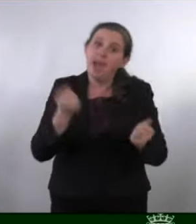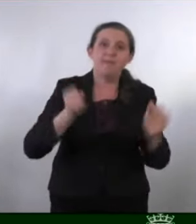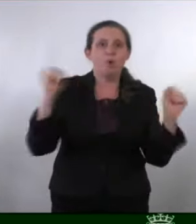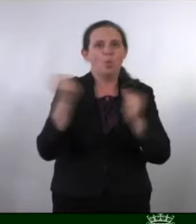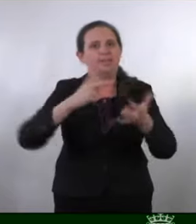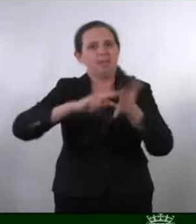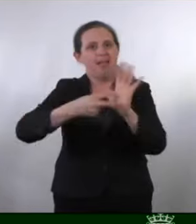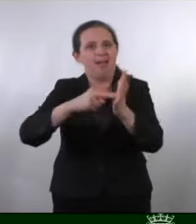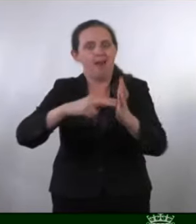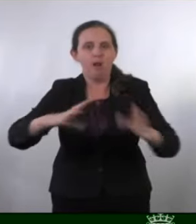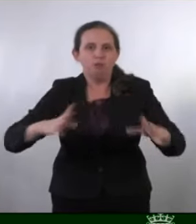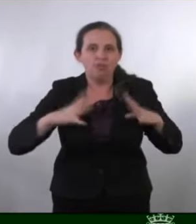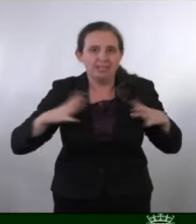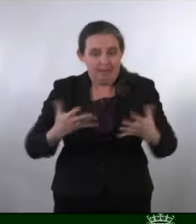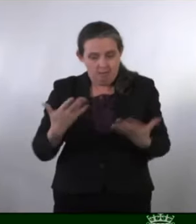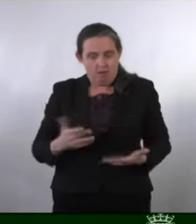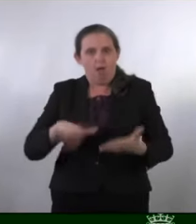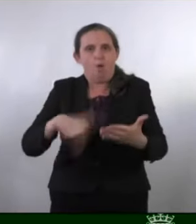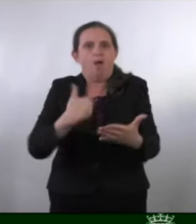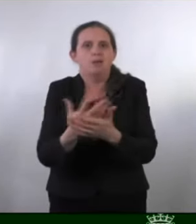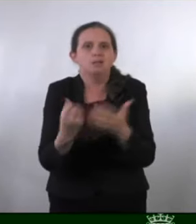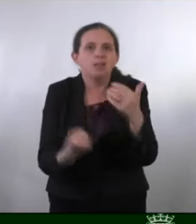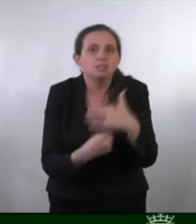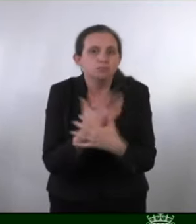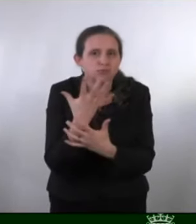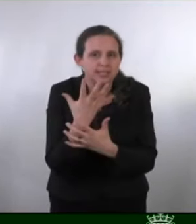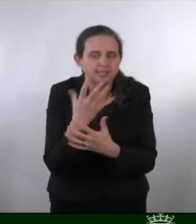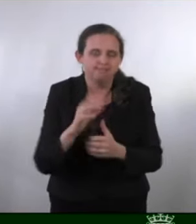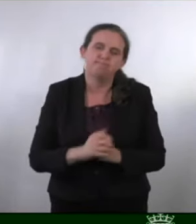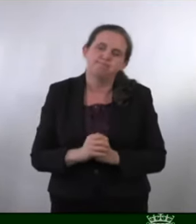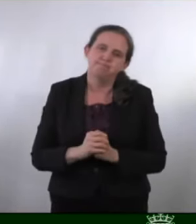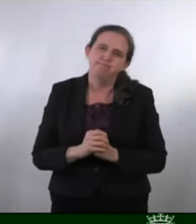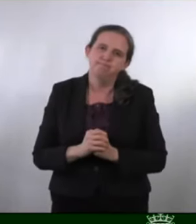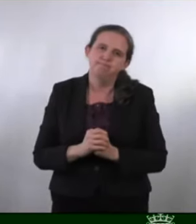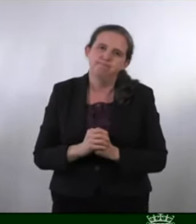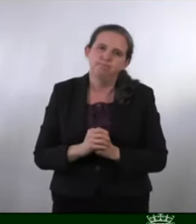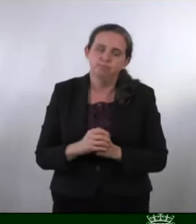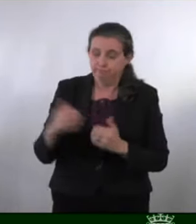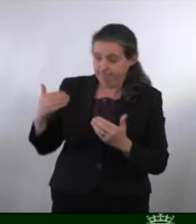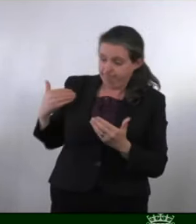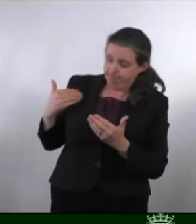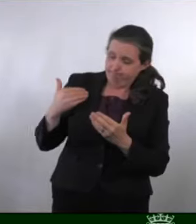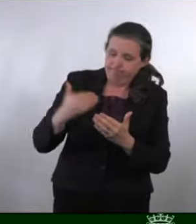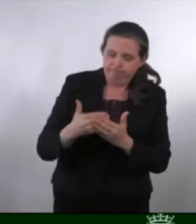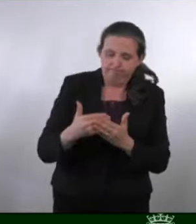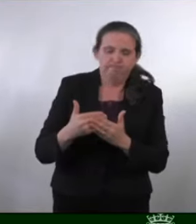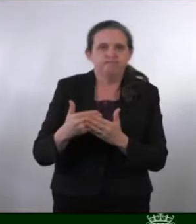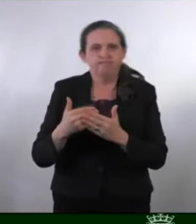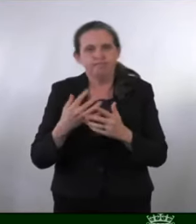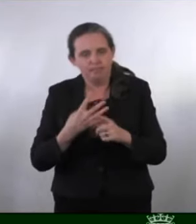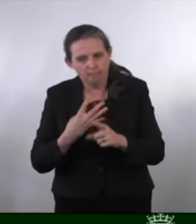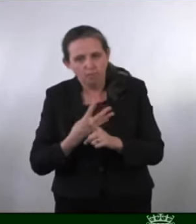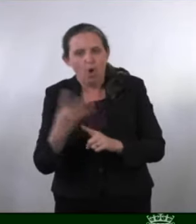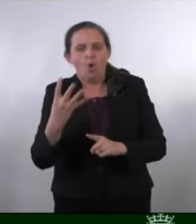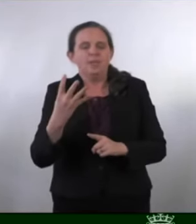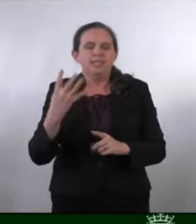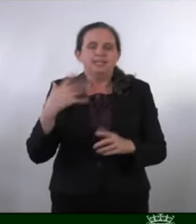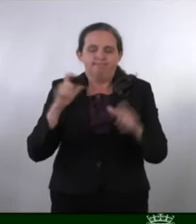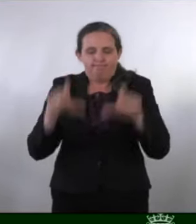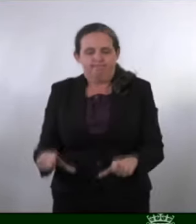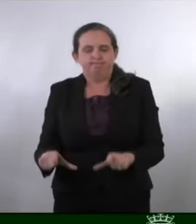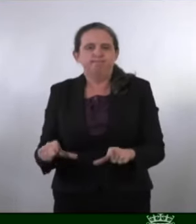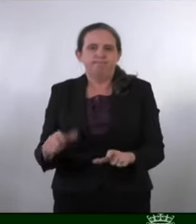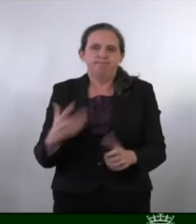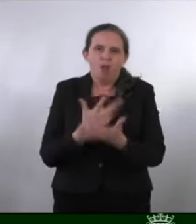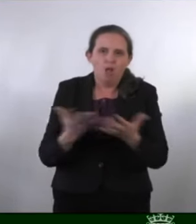spring. In recent weeks, families and businesses in England have once again steadfastly observed